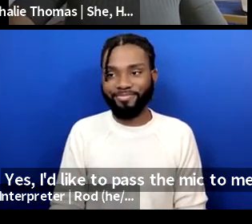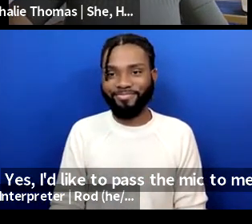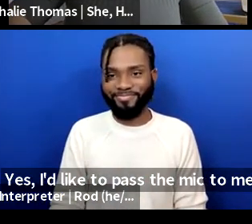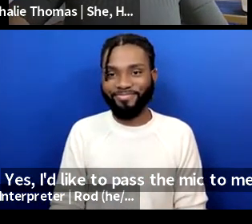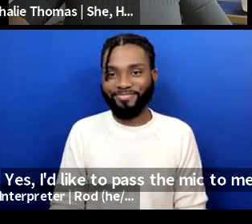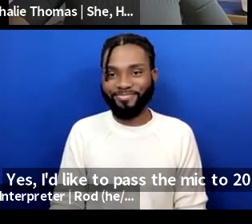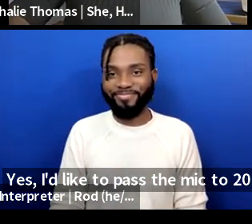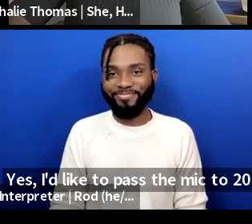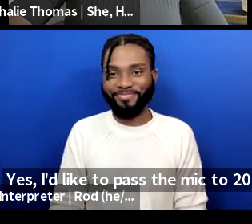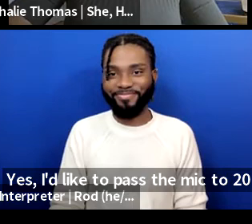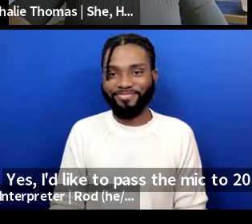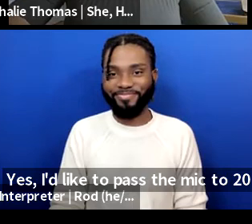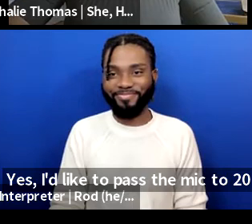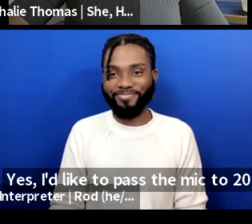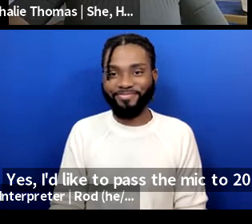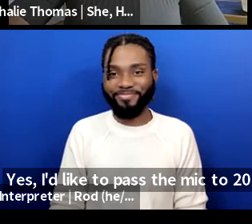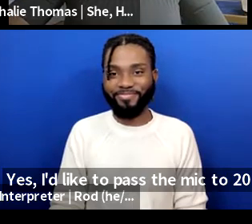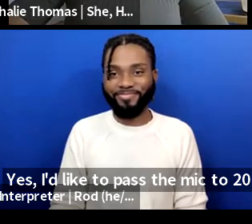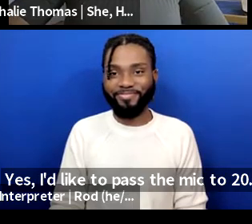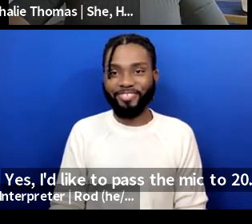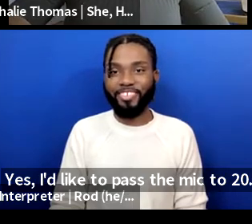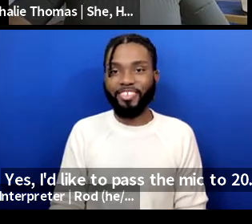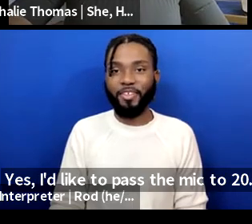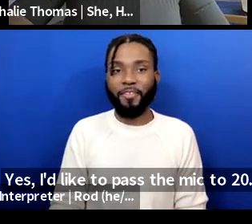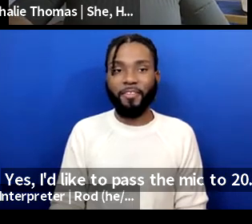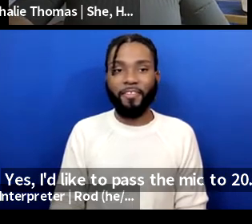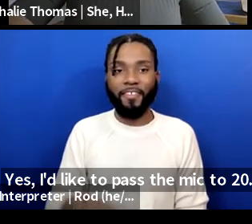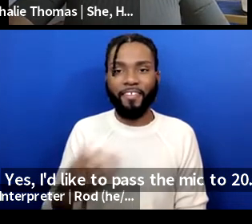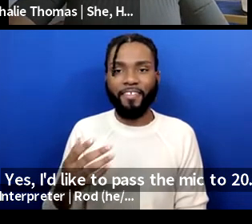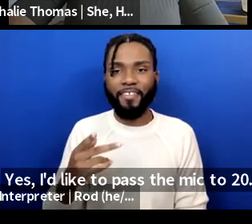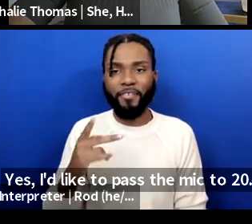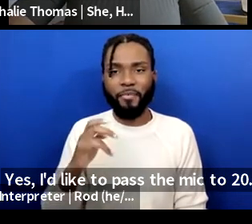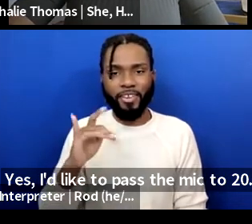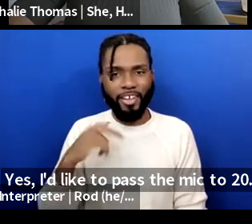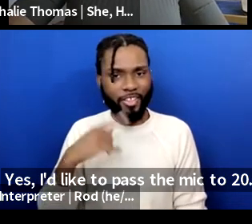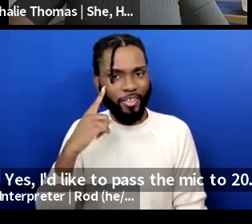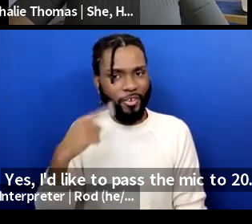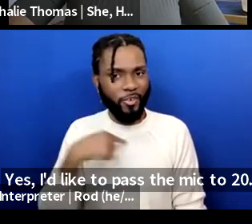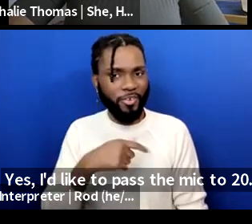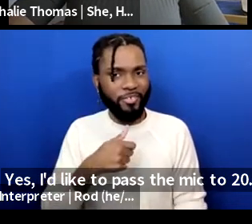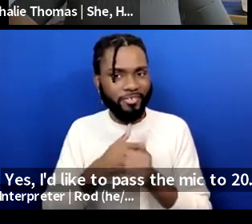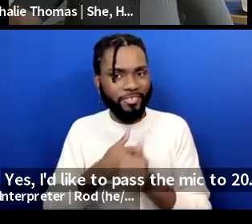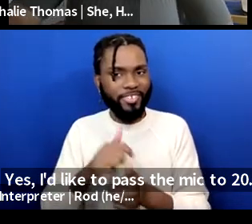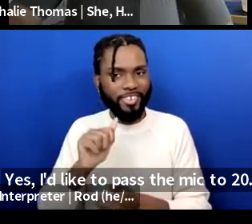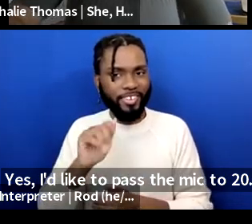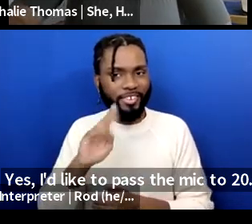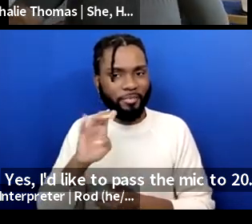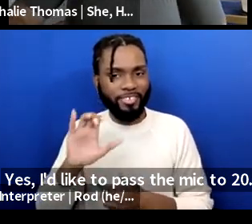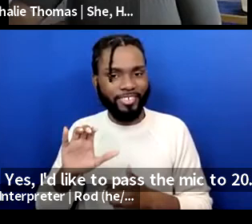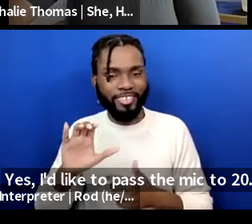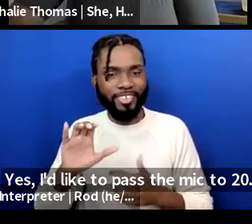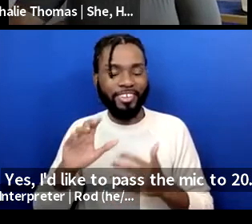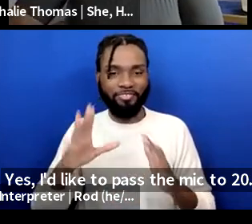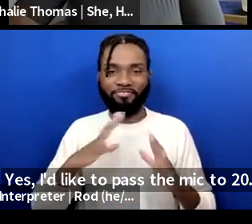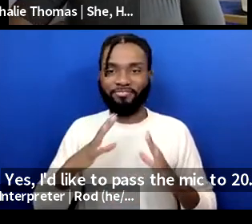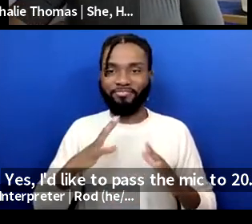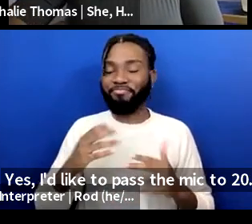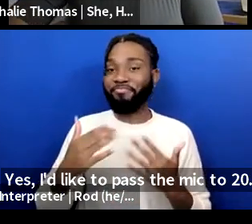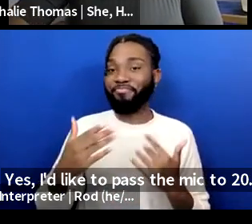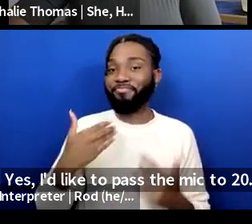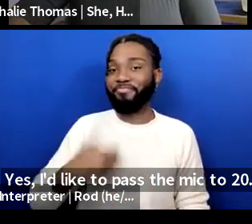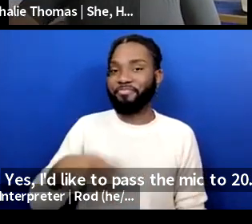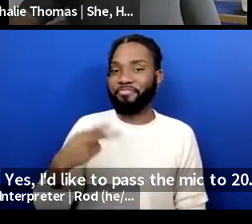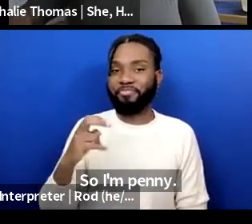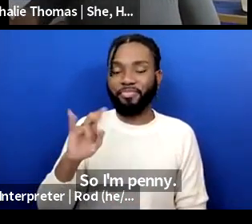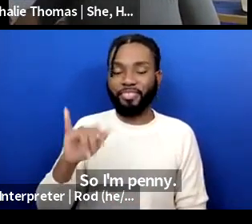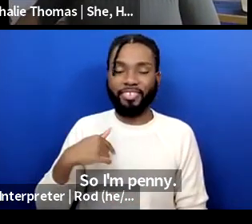Oh, thought we're going alphabetically, but let's go. So I'm Penny,